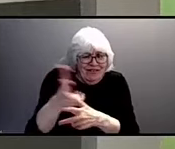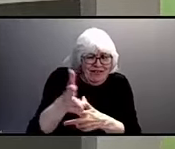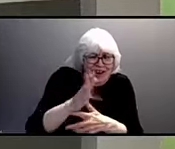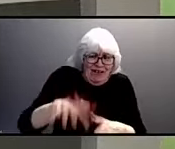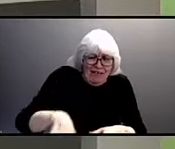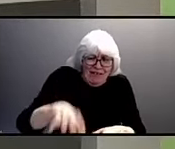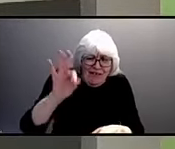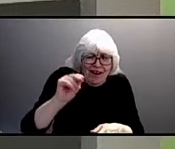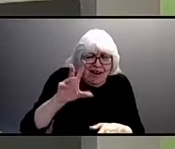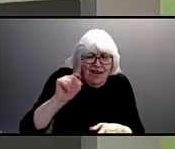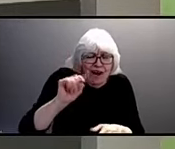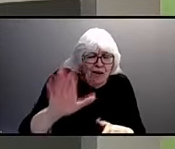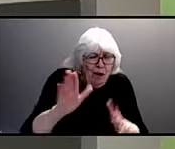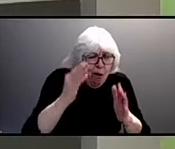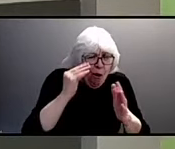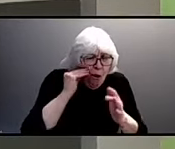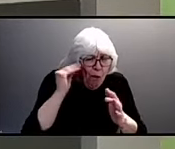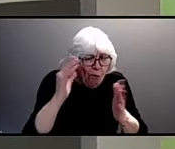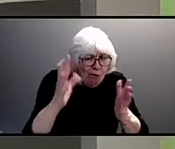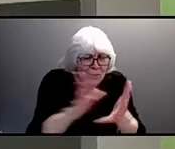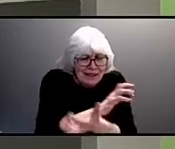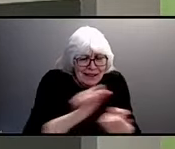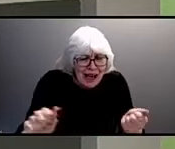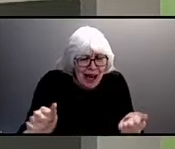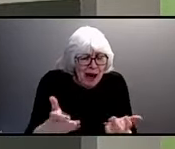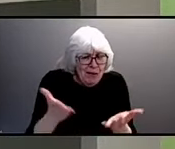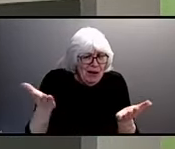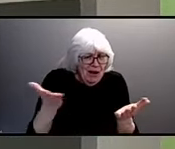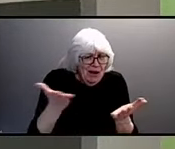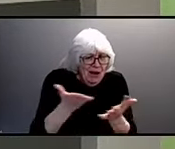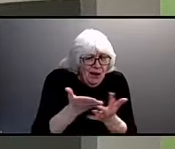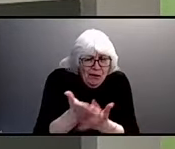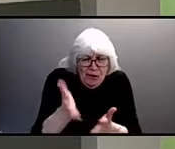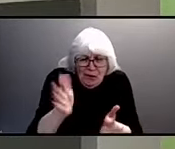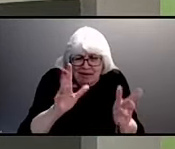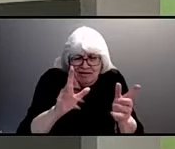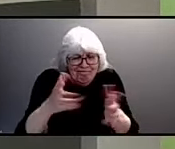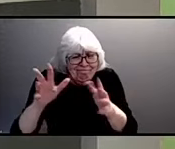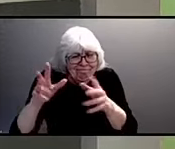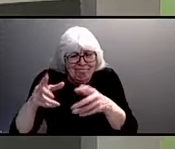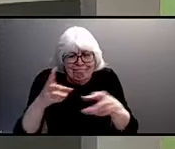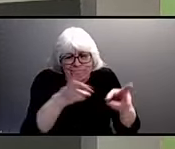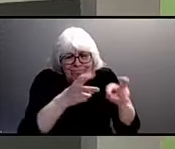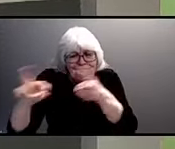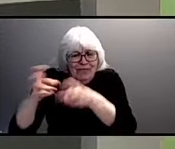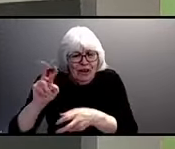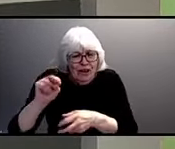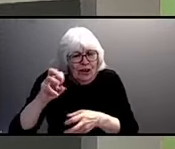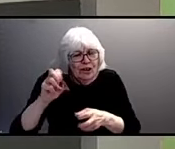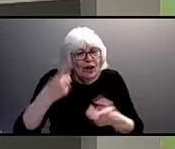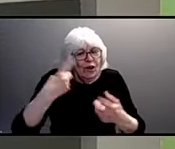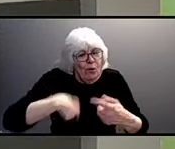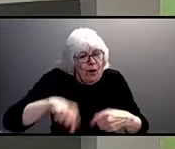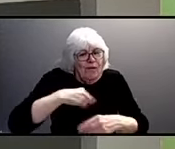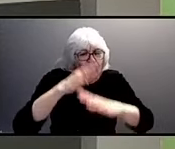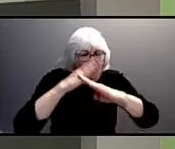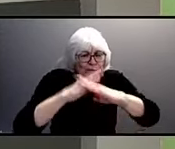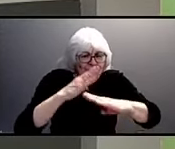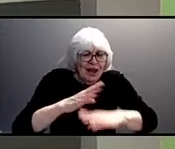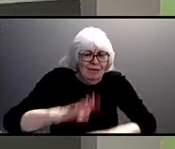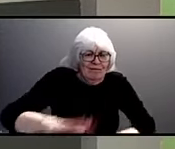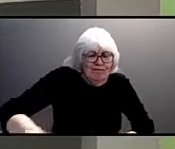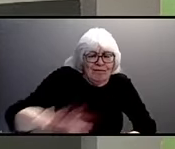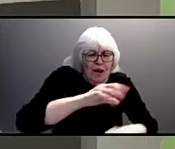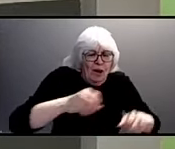than direct official channels. But we tried to do everything we could to make sure that people had an opportunity to go in and see their property and their